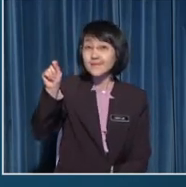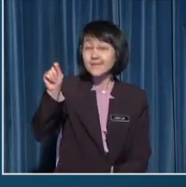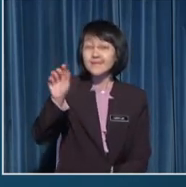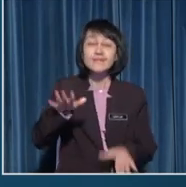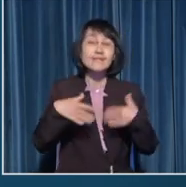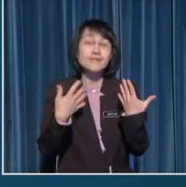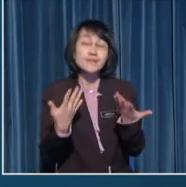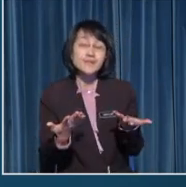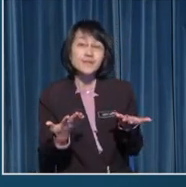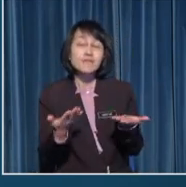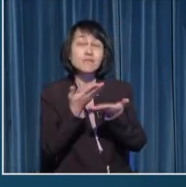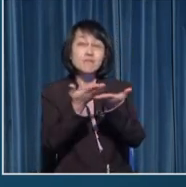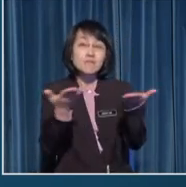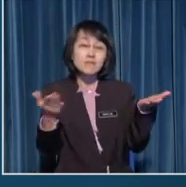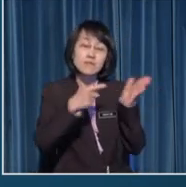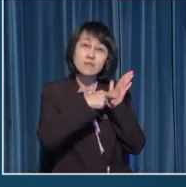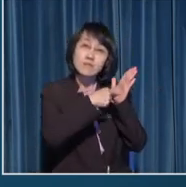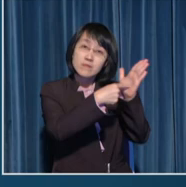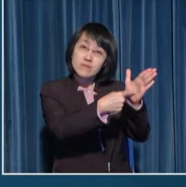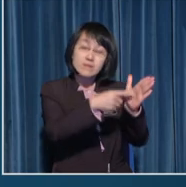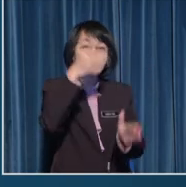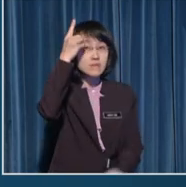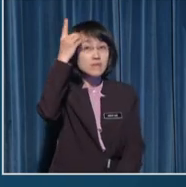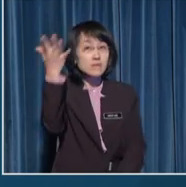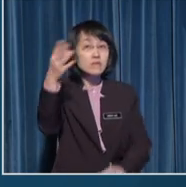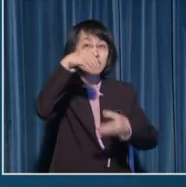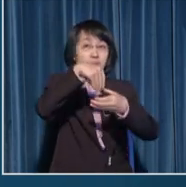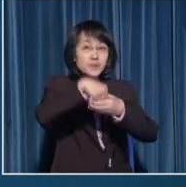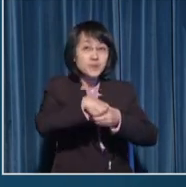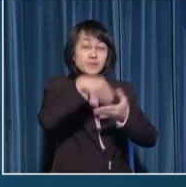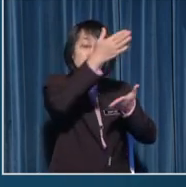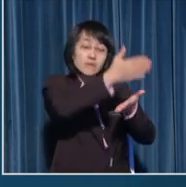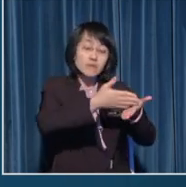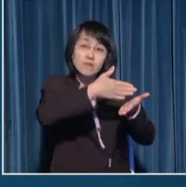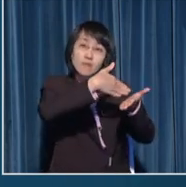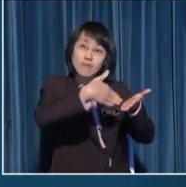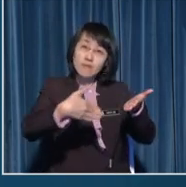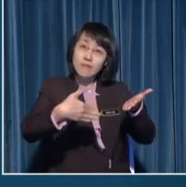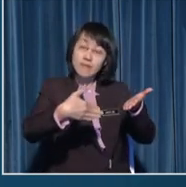How about you present the data in a pie chart?